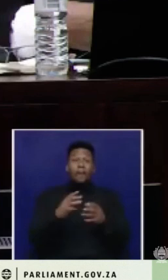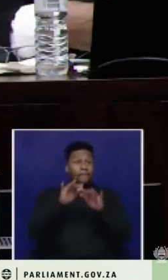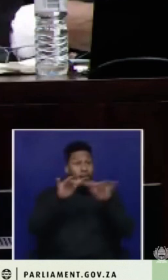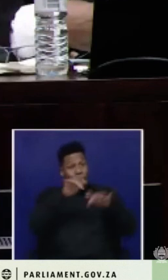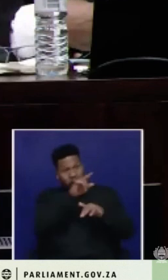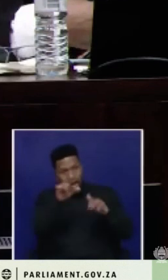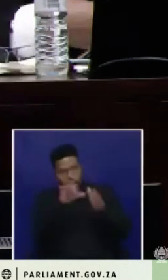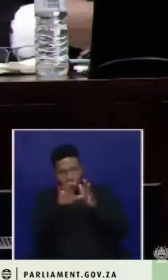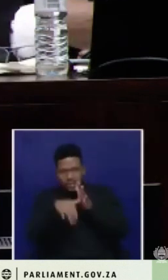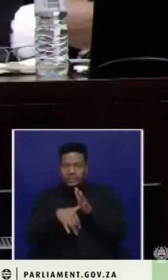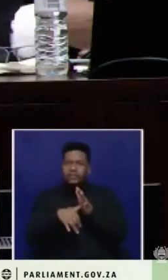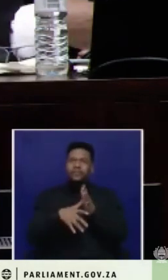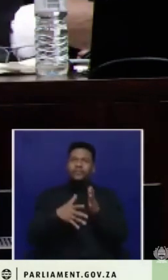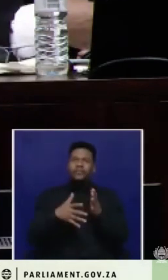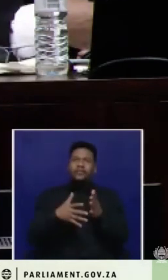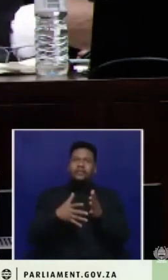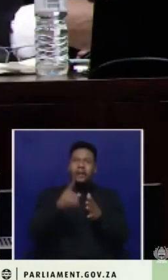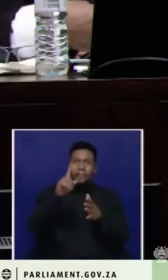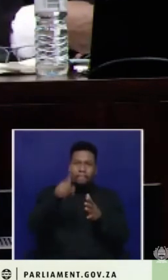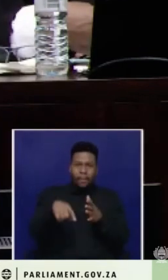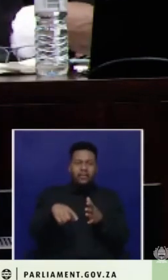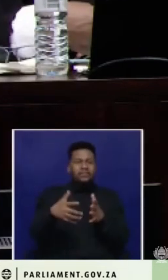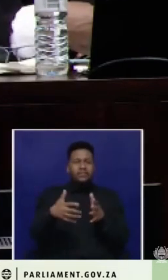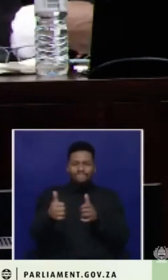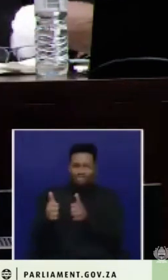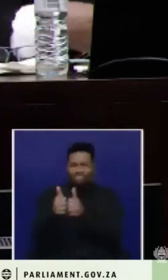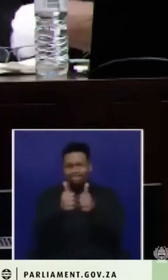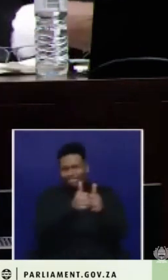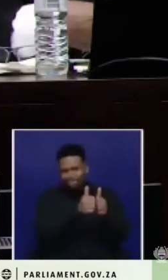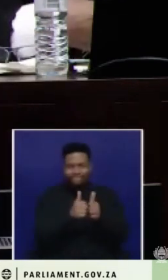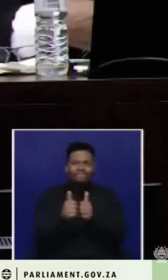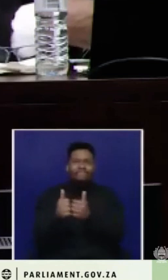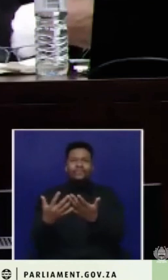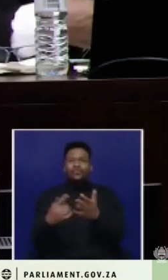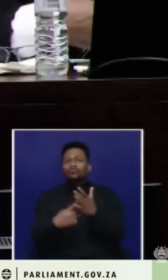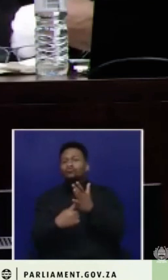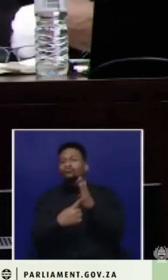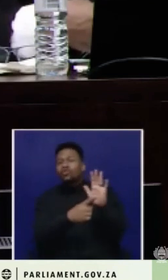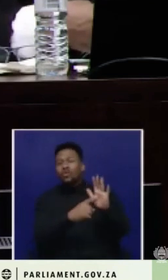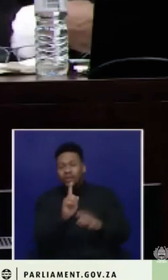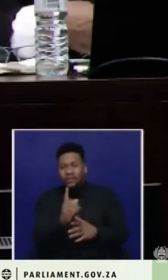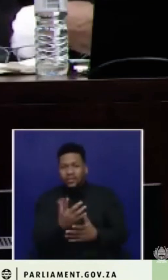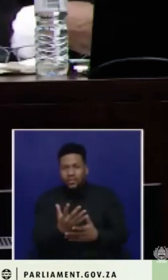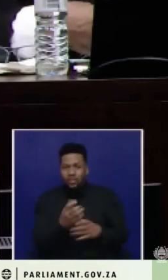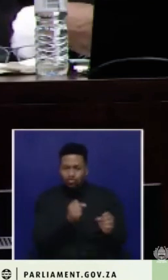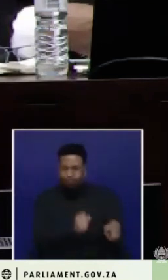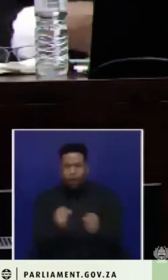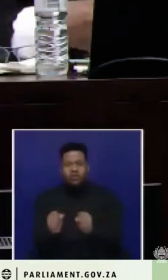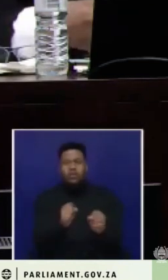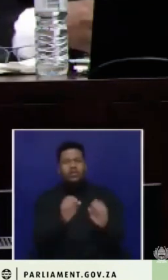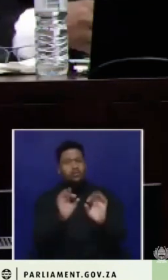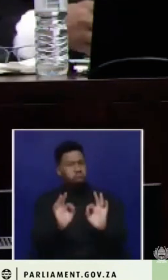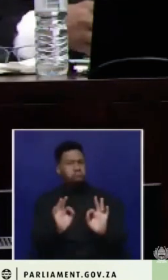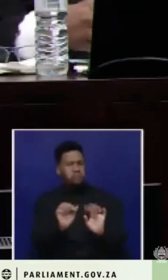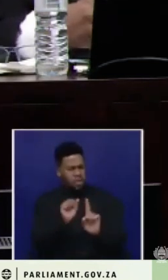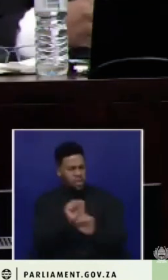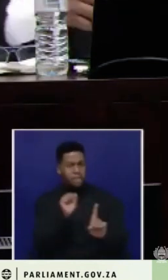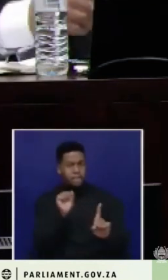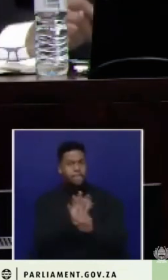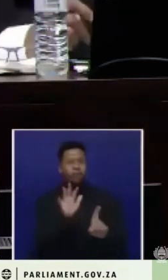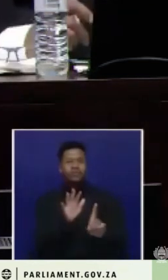leverages media partnerships for its publicity, showing it to be strategic, impactful, authentic,